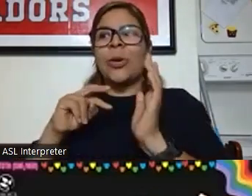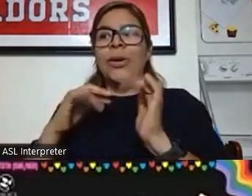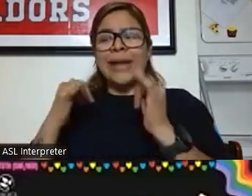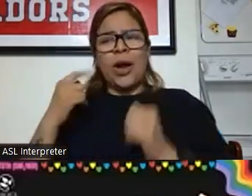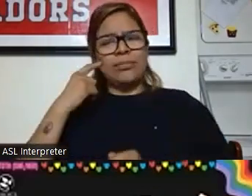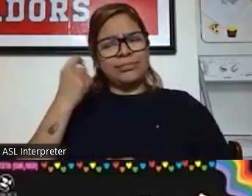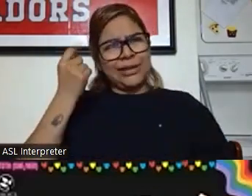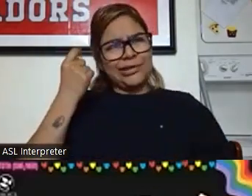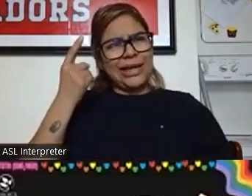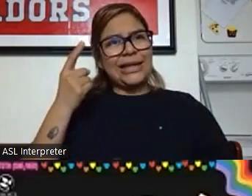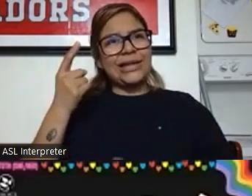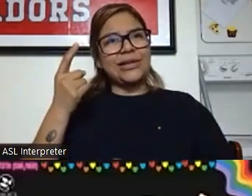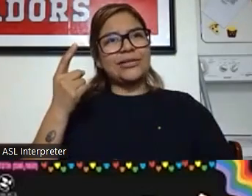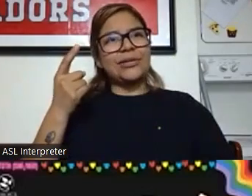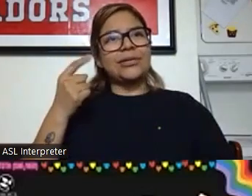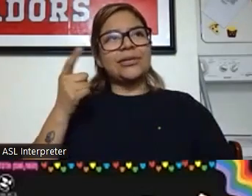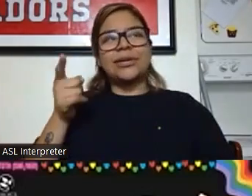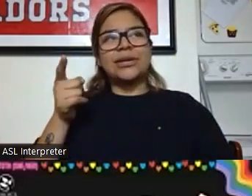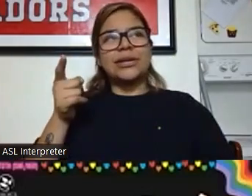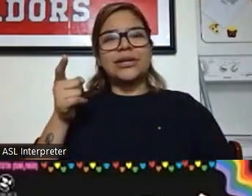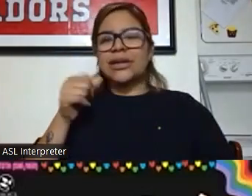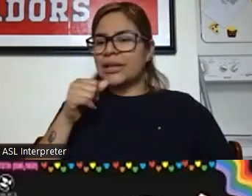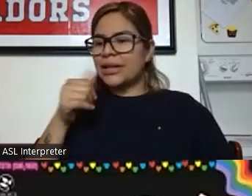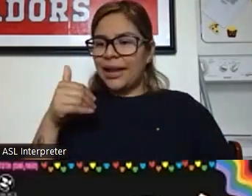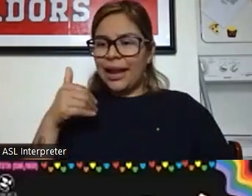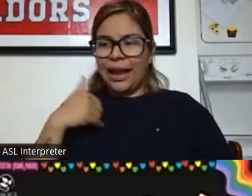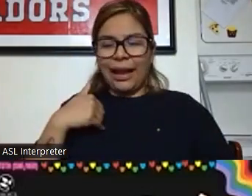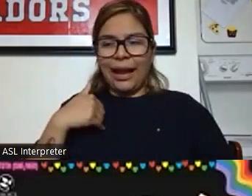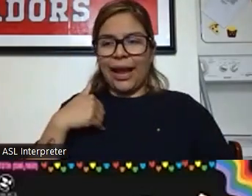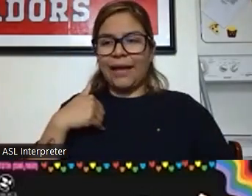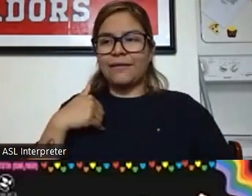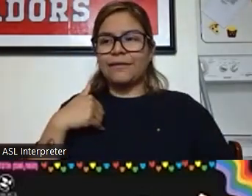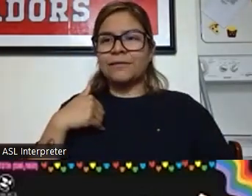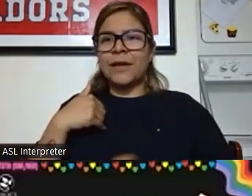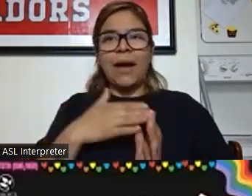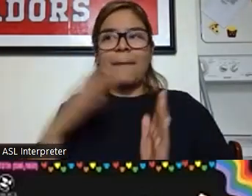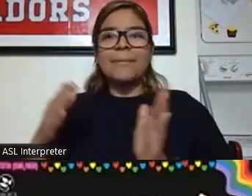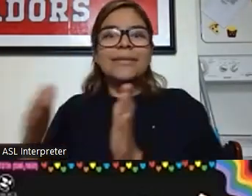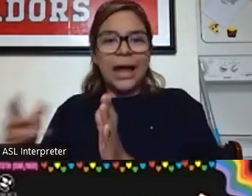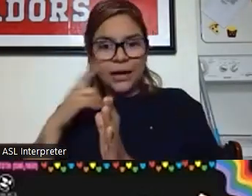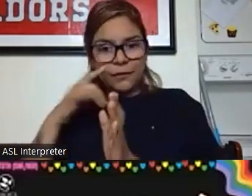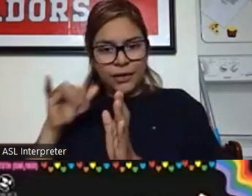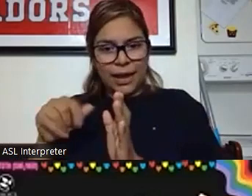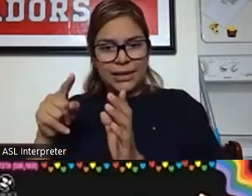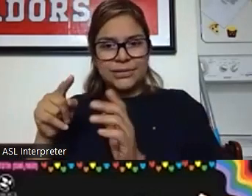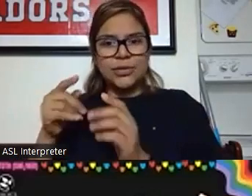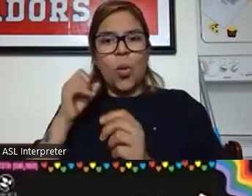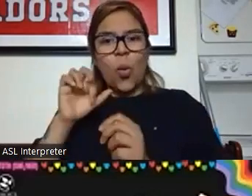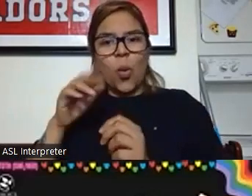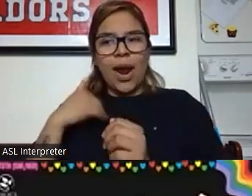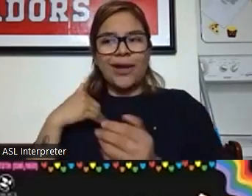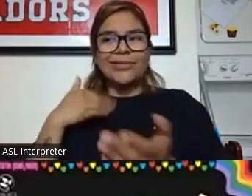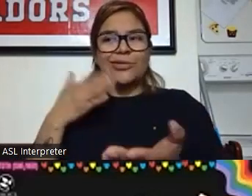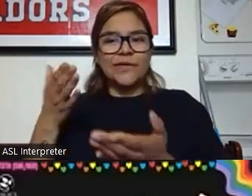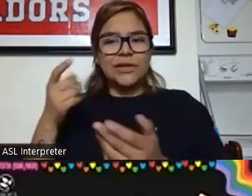that there was no provision for home care and home support services. They asked if I could